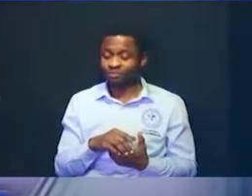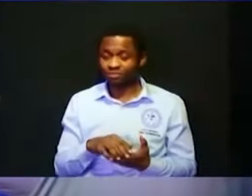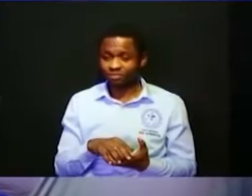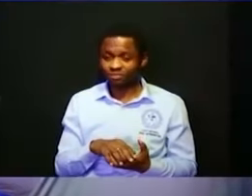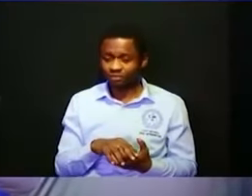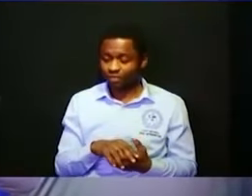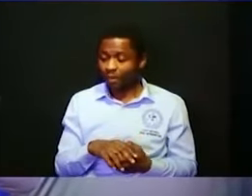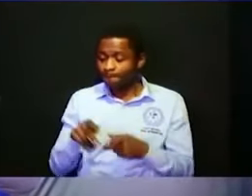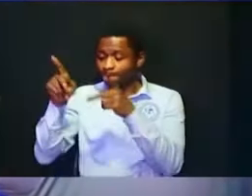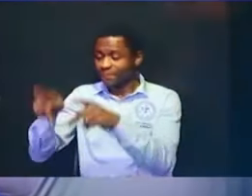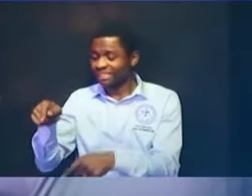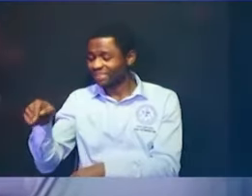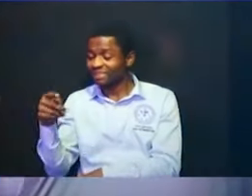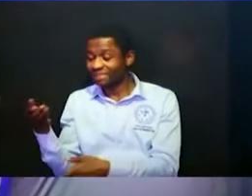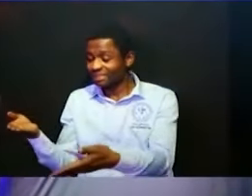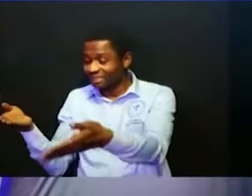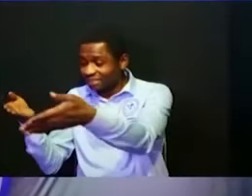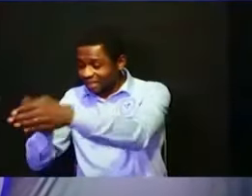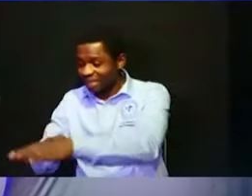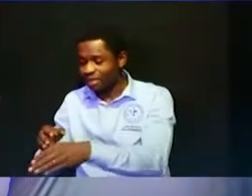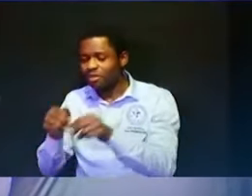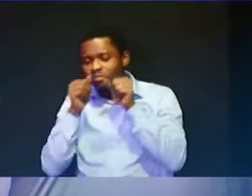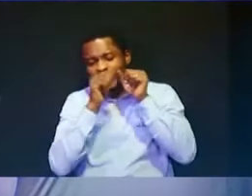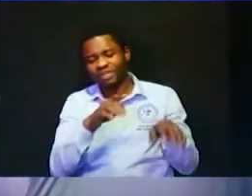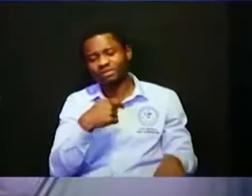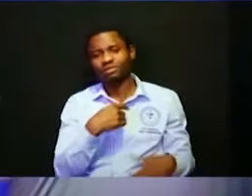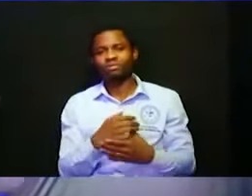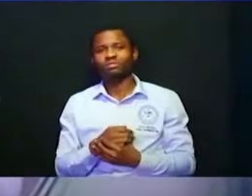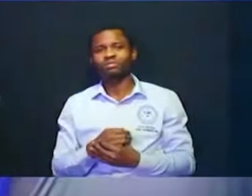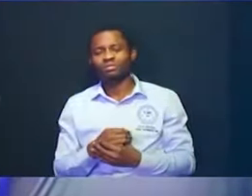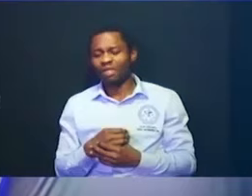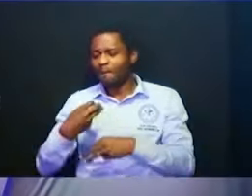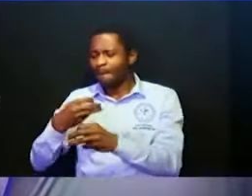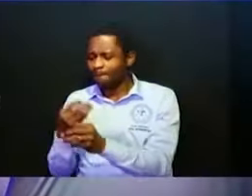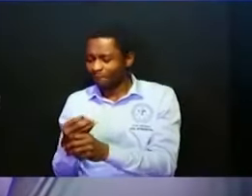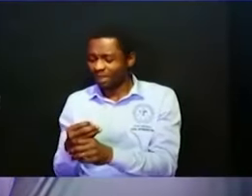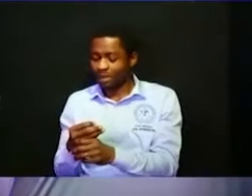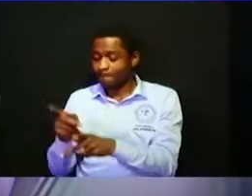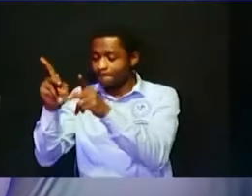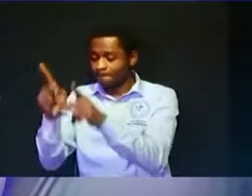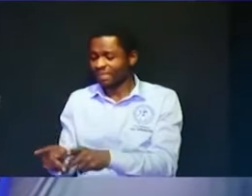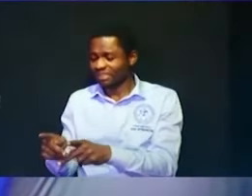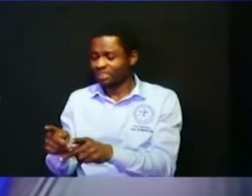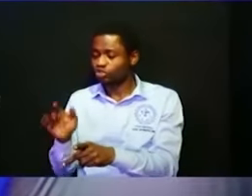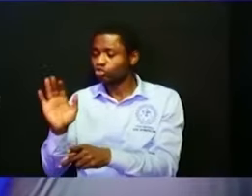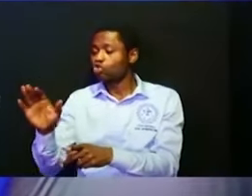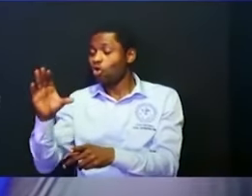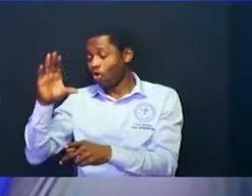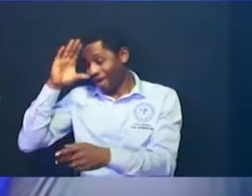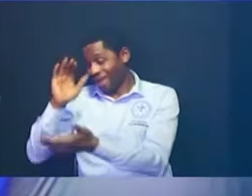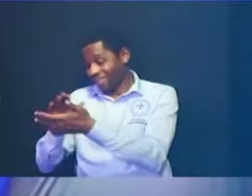dying blessed me. I made the widow's heart sing. De oriye ayirano